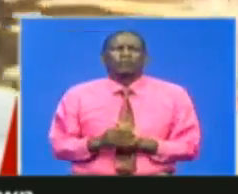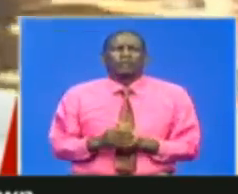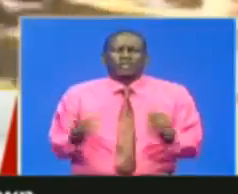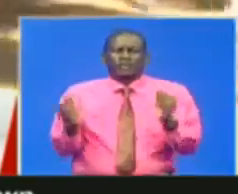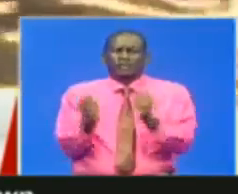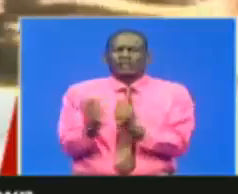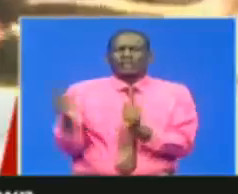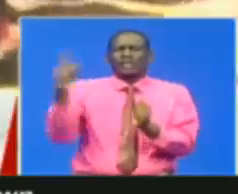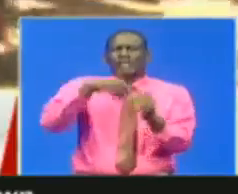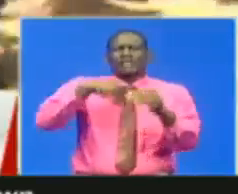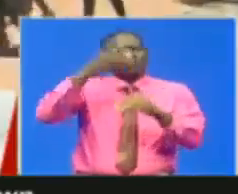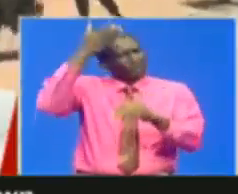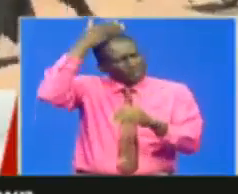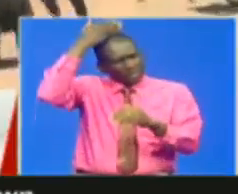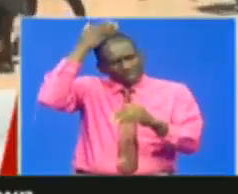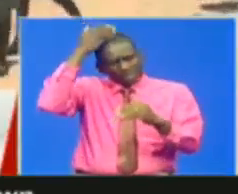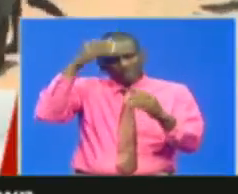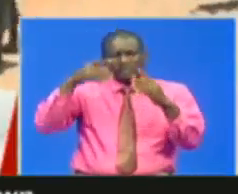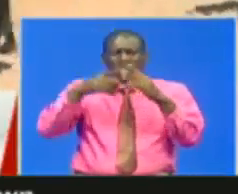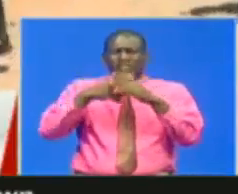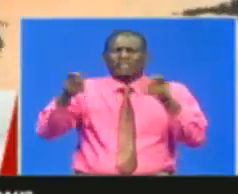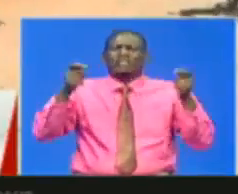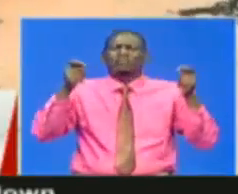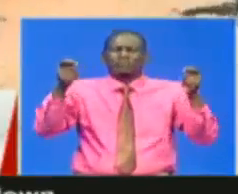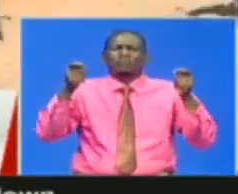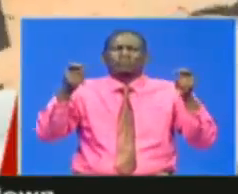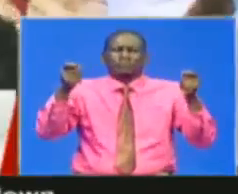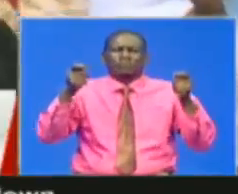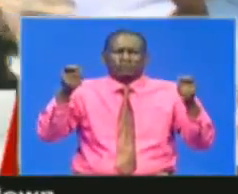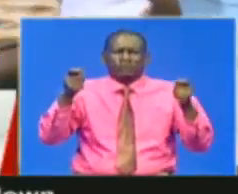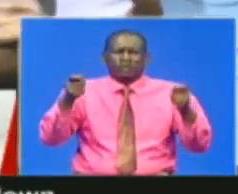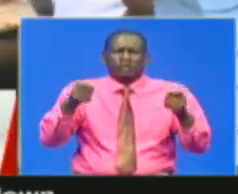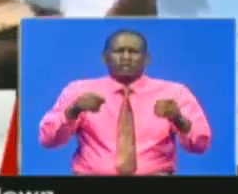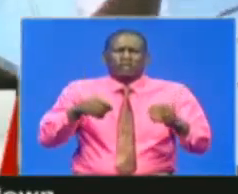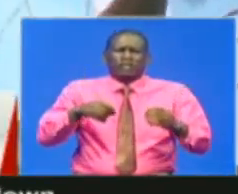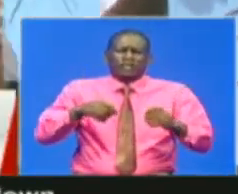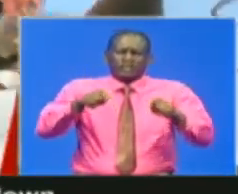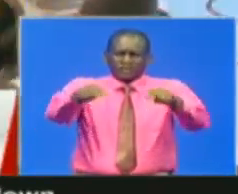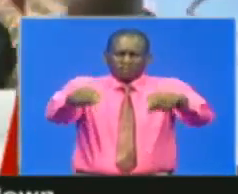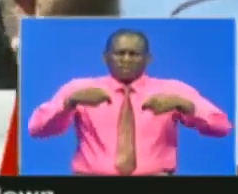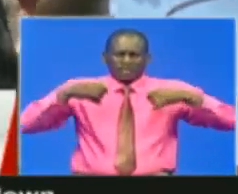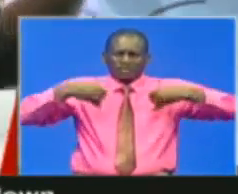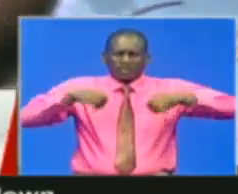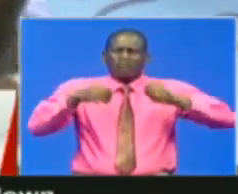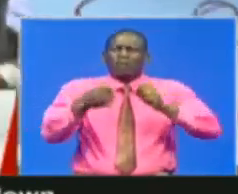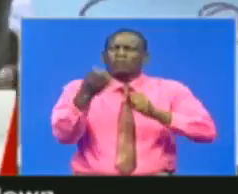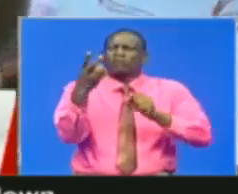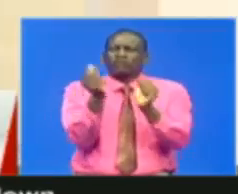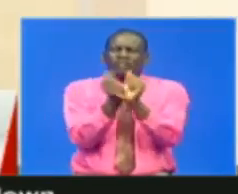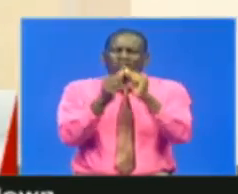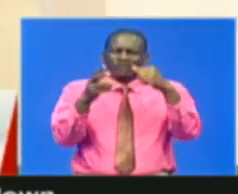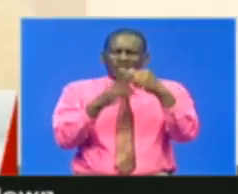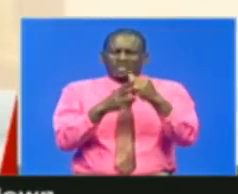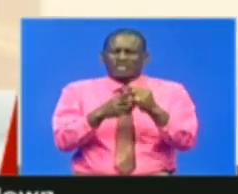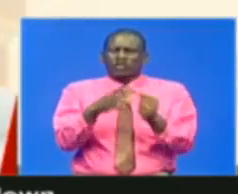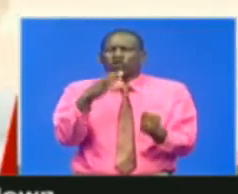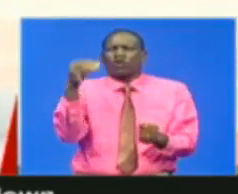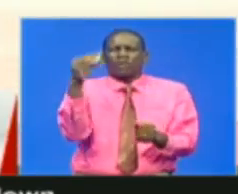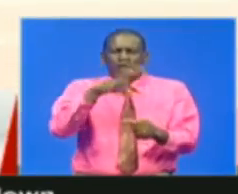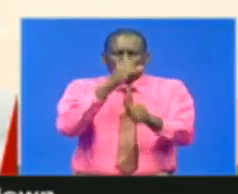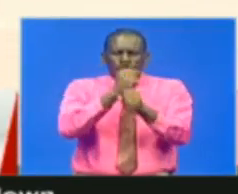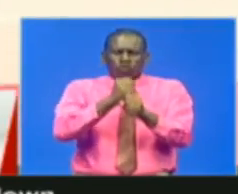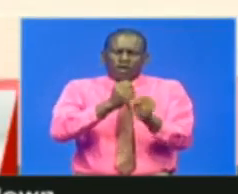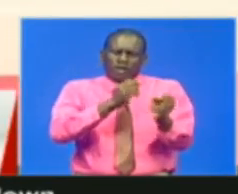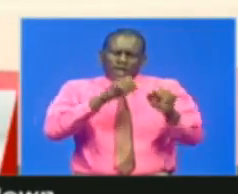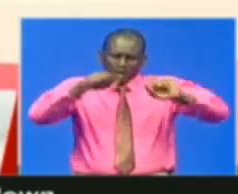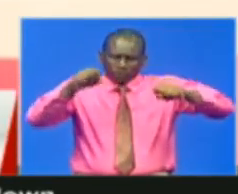10 days after the nurses made good their threat to down their tools in pursuit of the implementation of the 2017 return to work formula, the